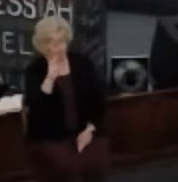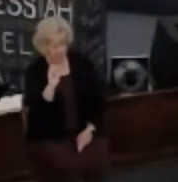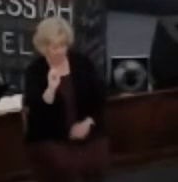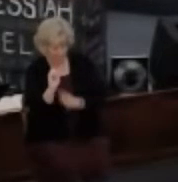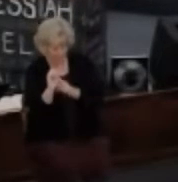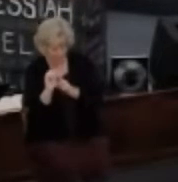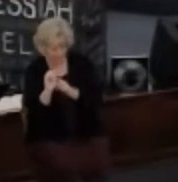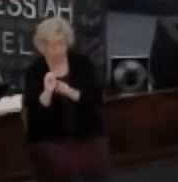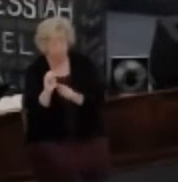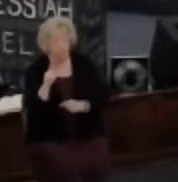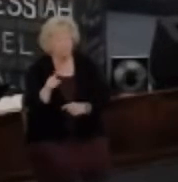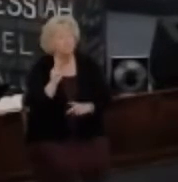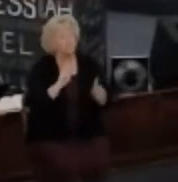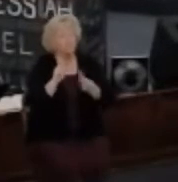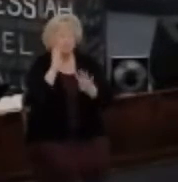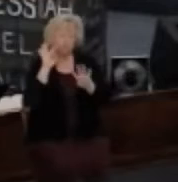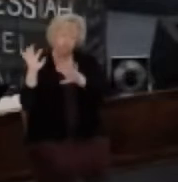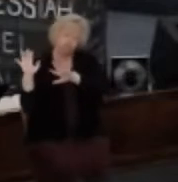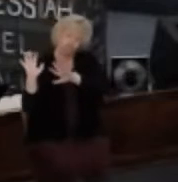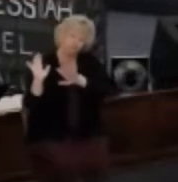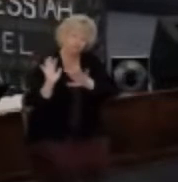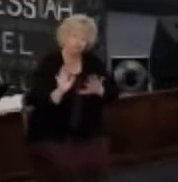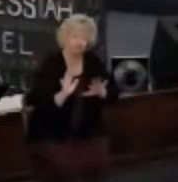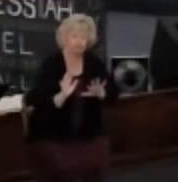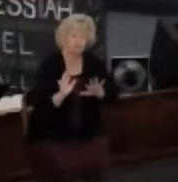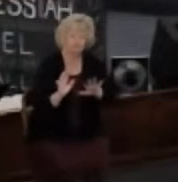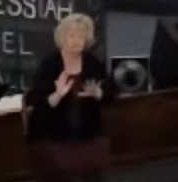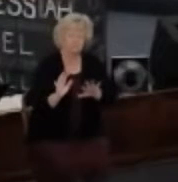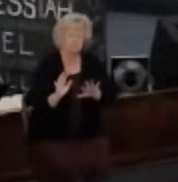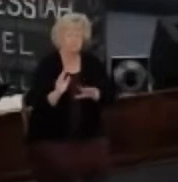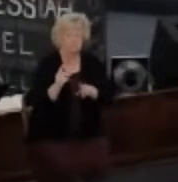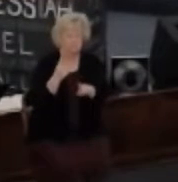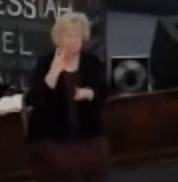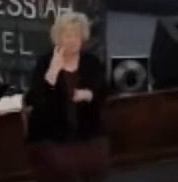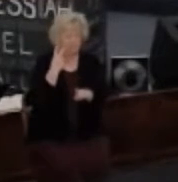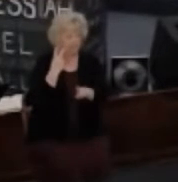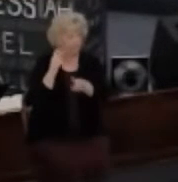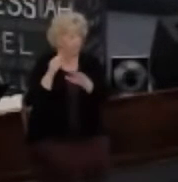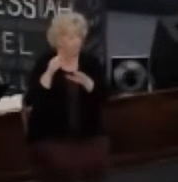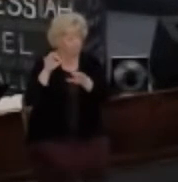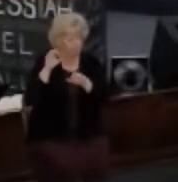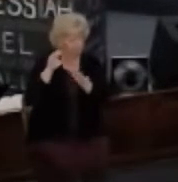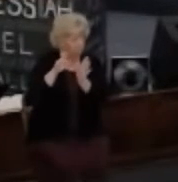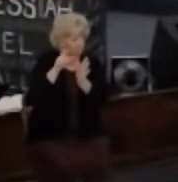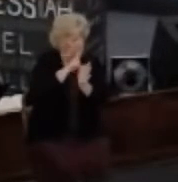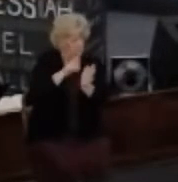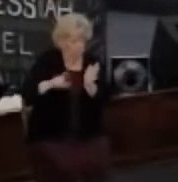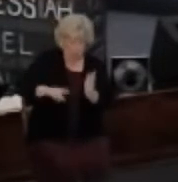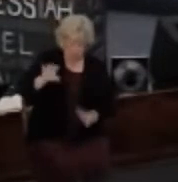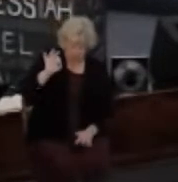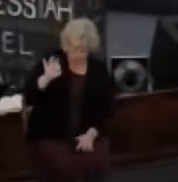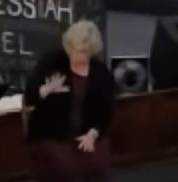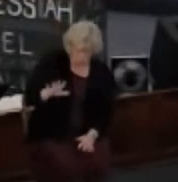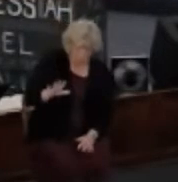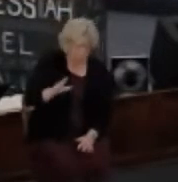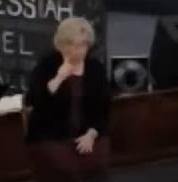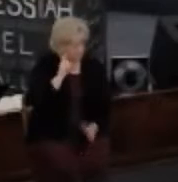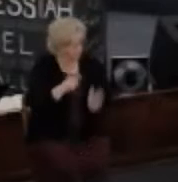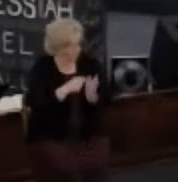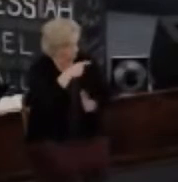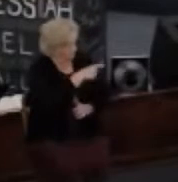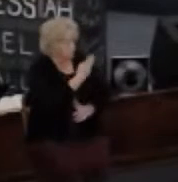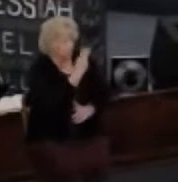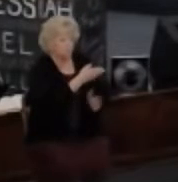God. He saw at the water's edge two boats left there by the fishermen who